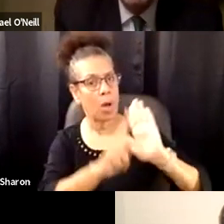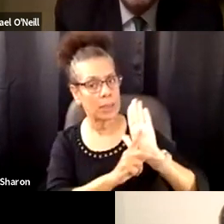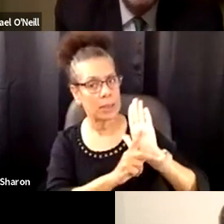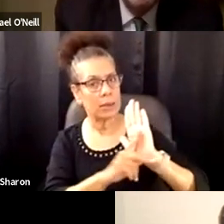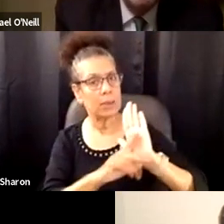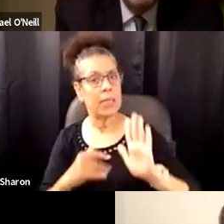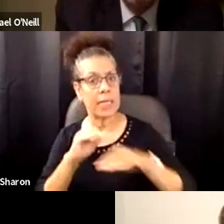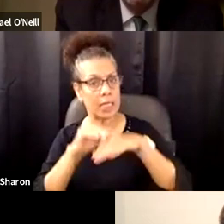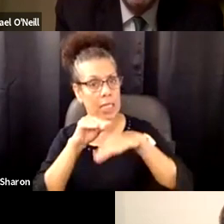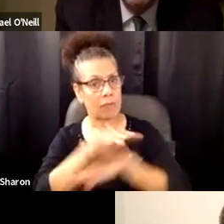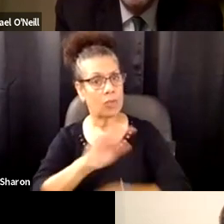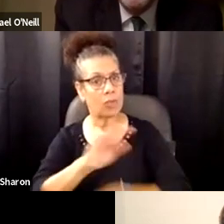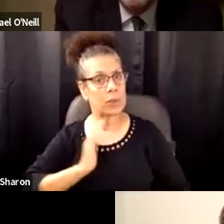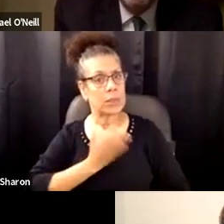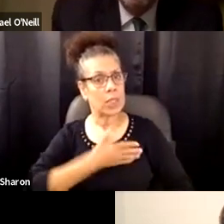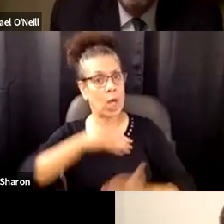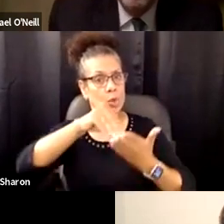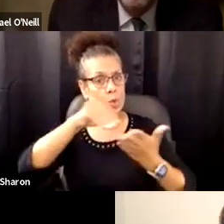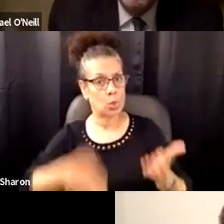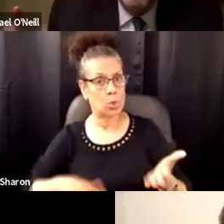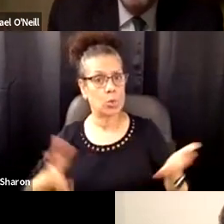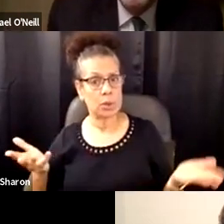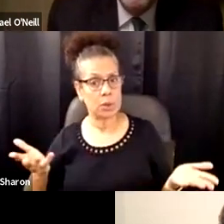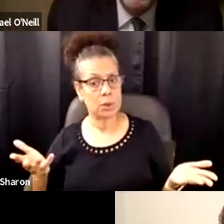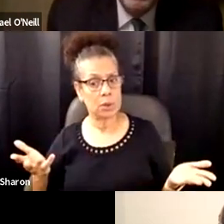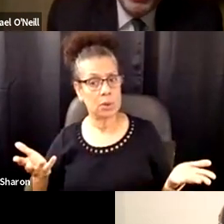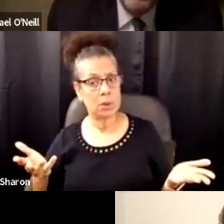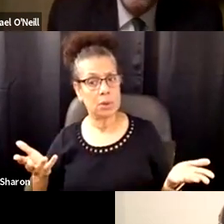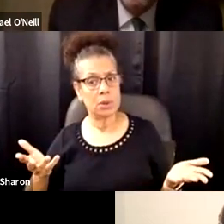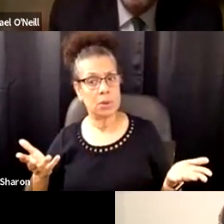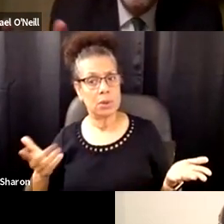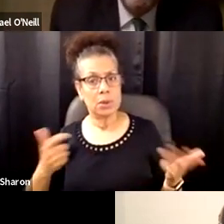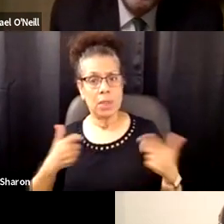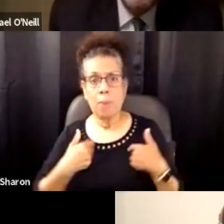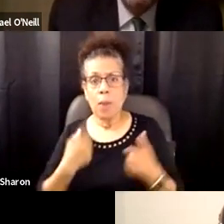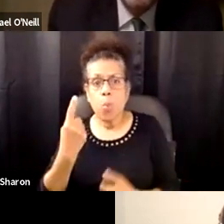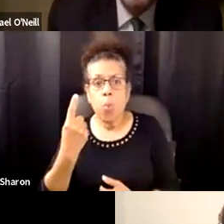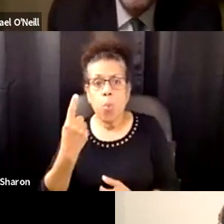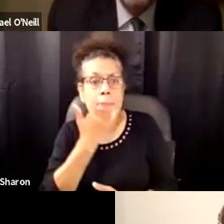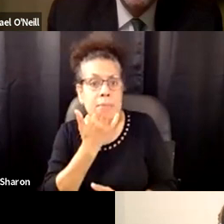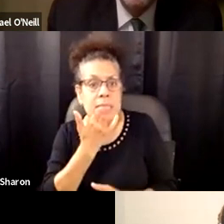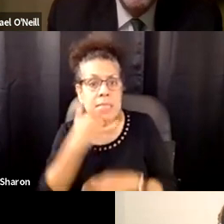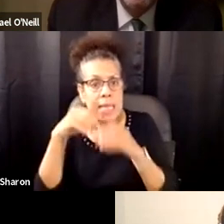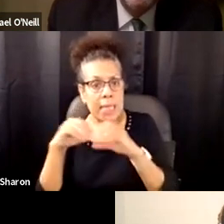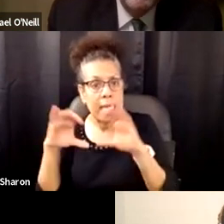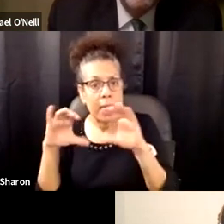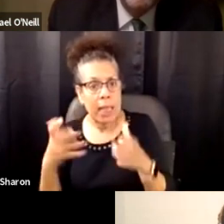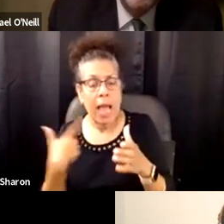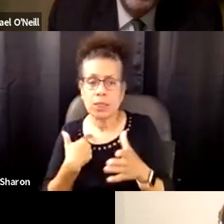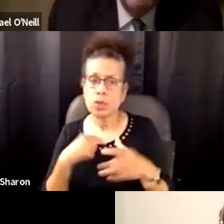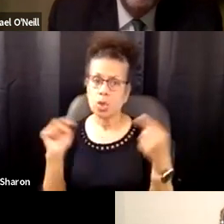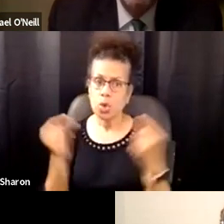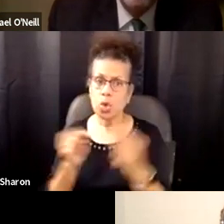students and can really change you know a mistake in a class can make a difference in a student's life